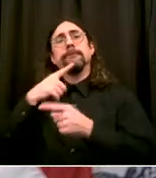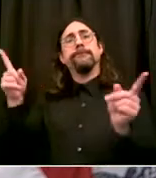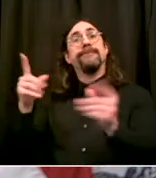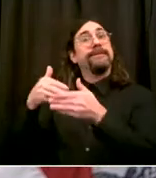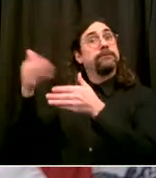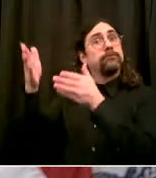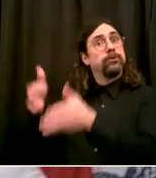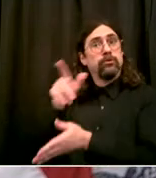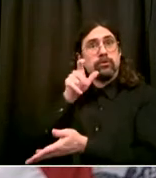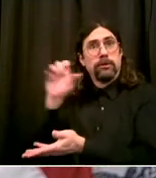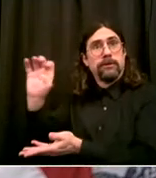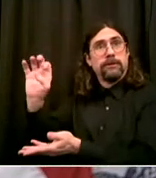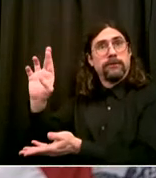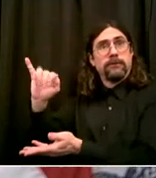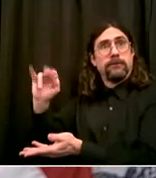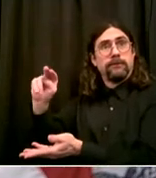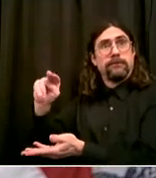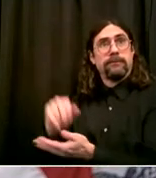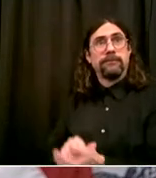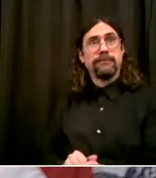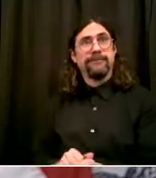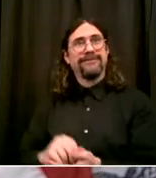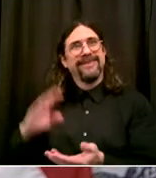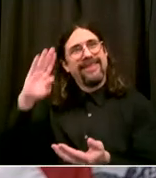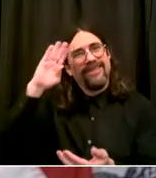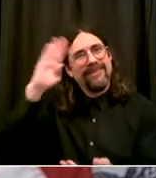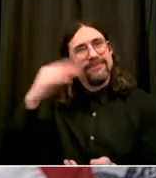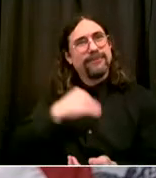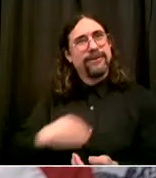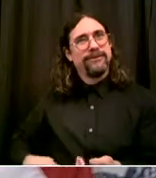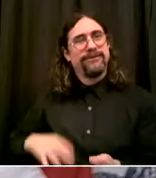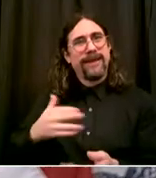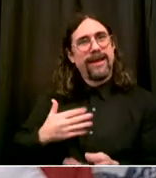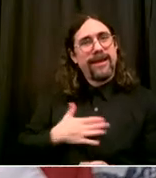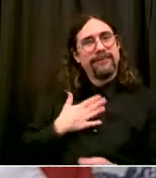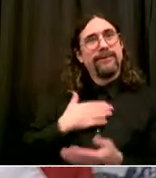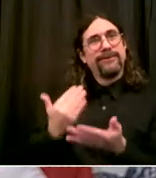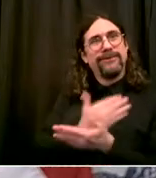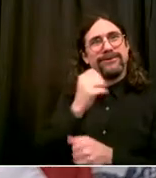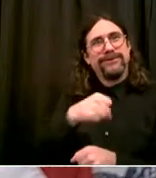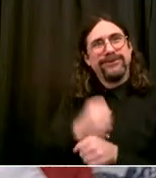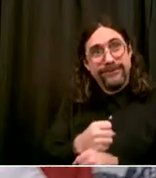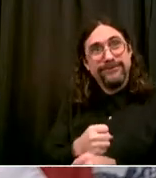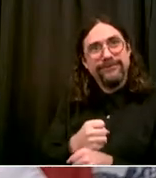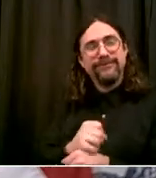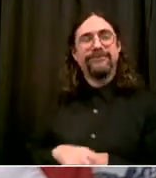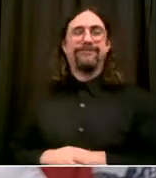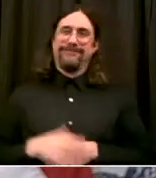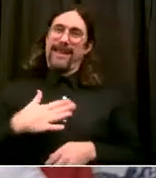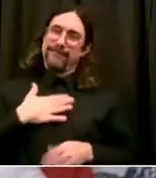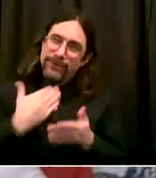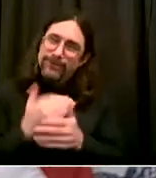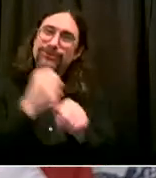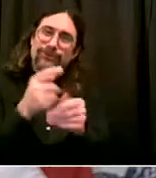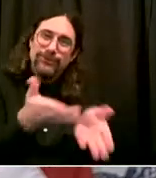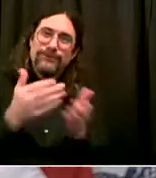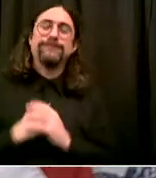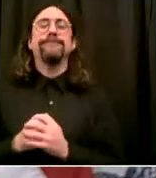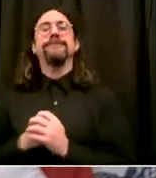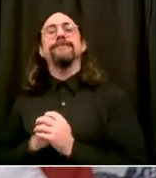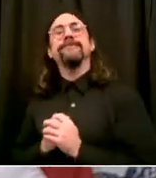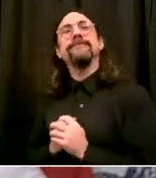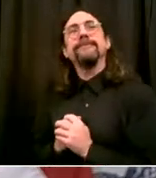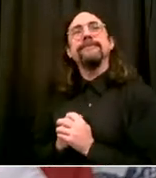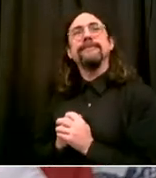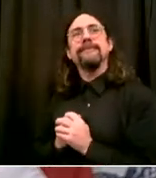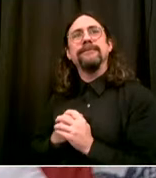I think we're all glad to have this year over with soon. I'm hoping you can just tell us a little more about how the logistics will work